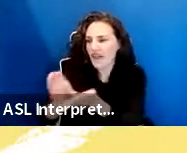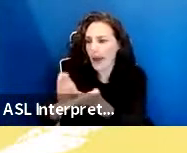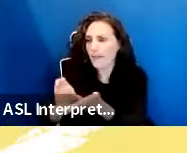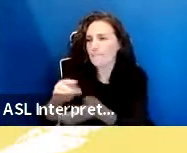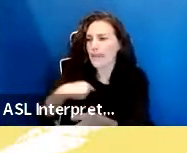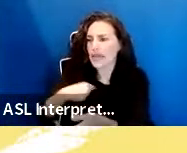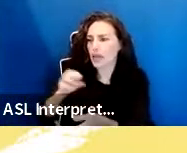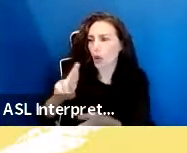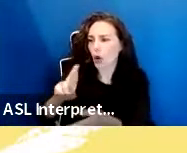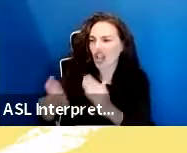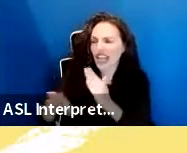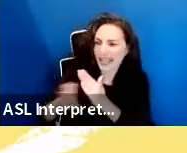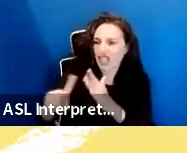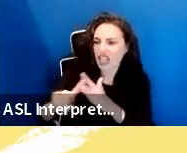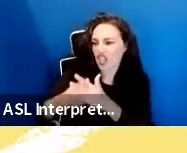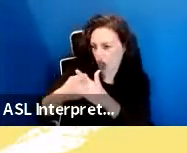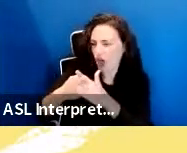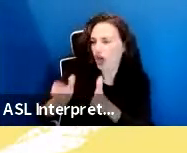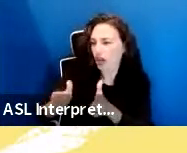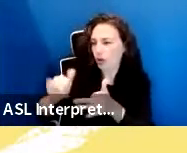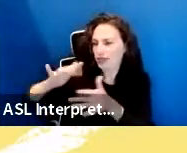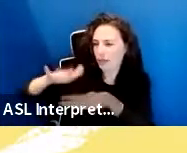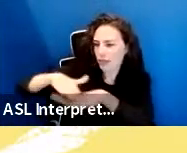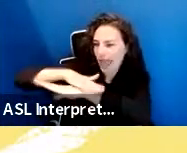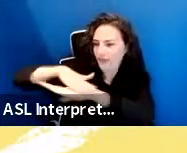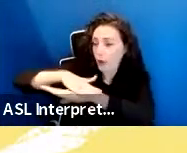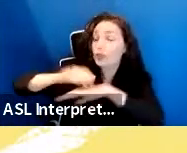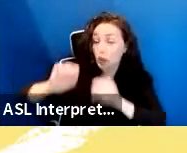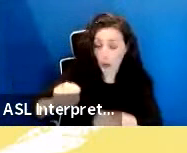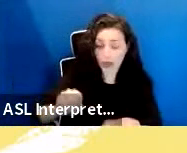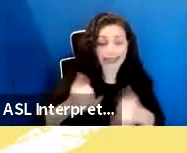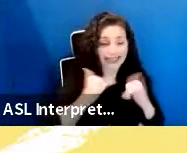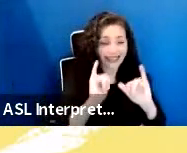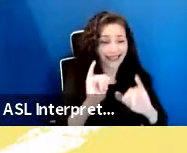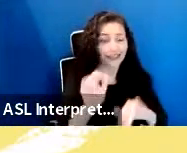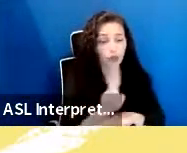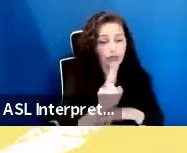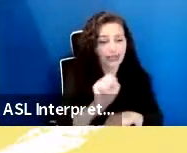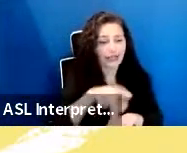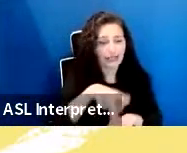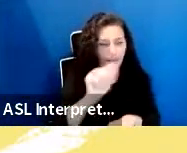work. And also true public access television